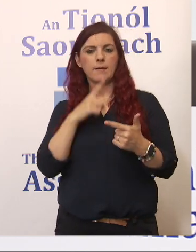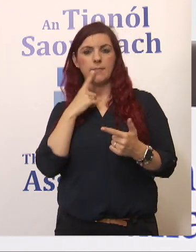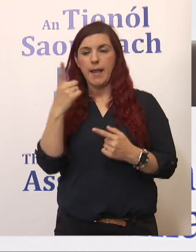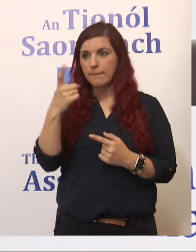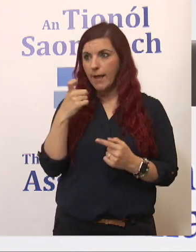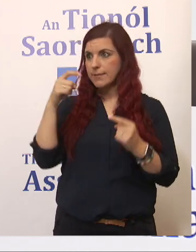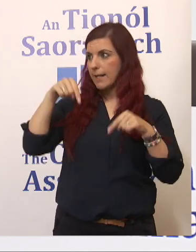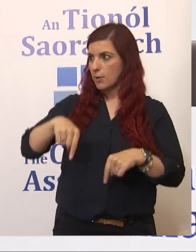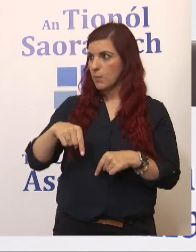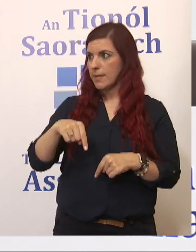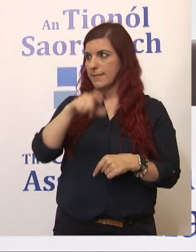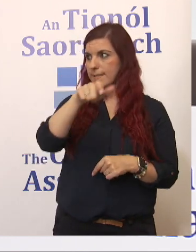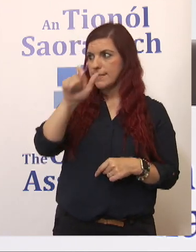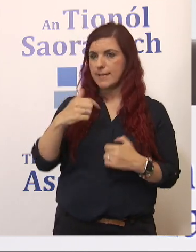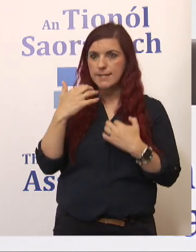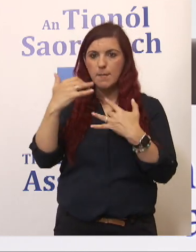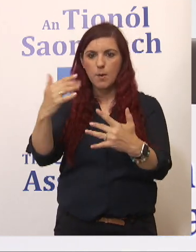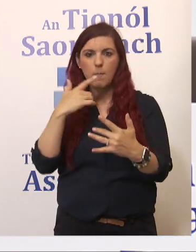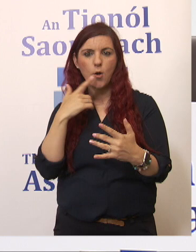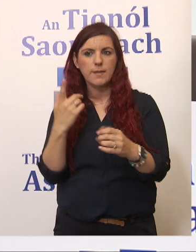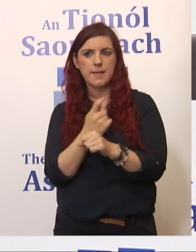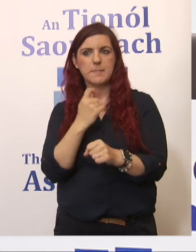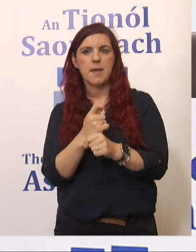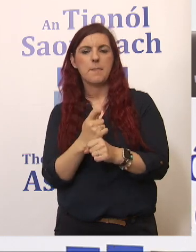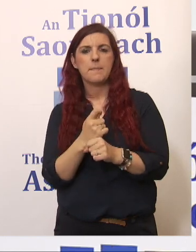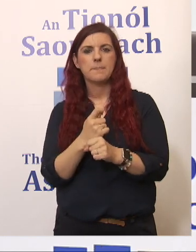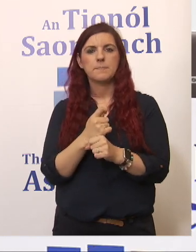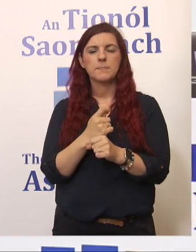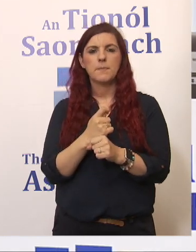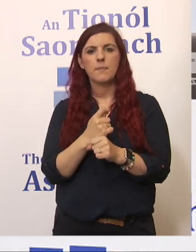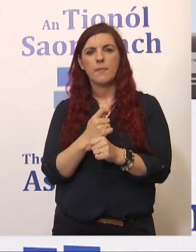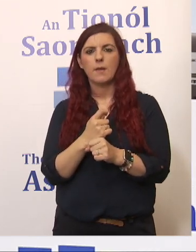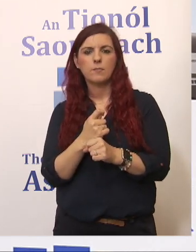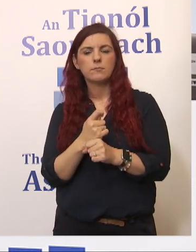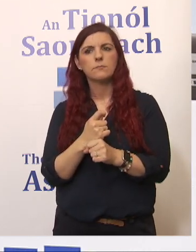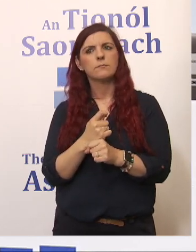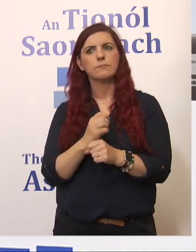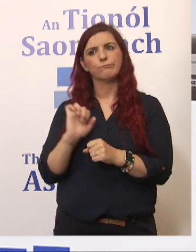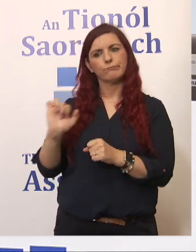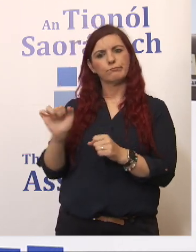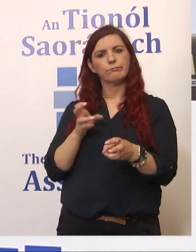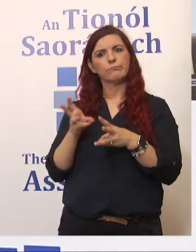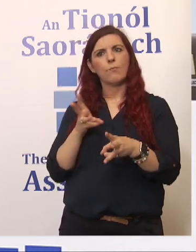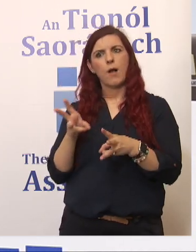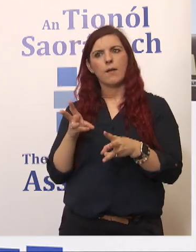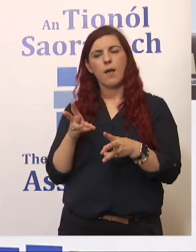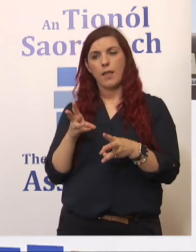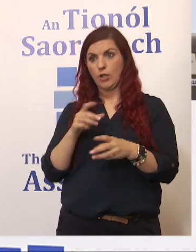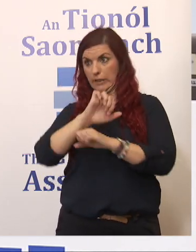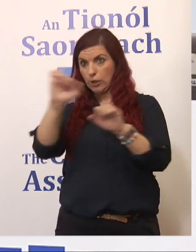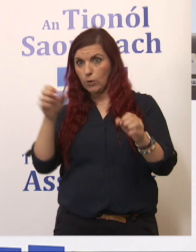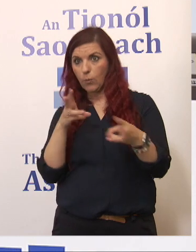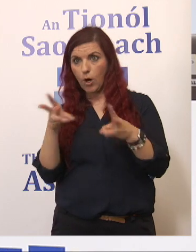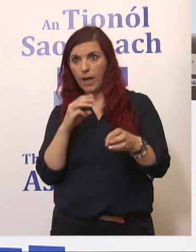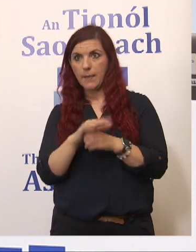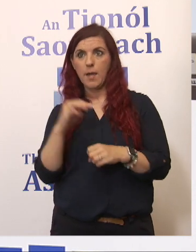into the Citizens Assembly, to put in context really the work that you're going to do and the importance of that